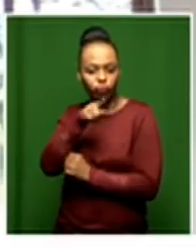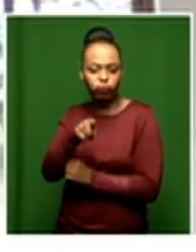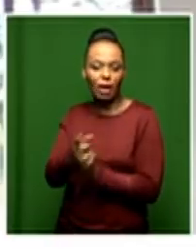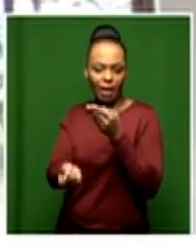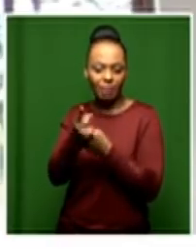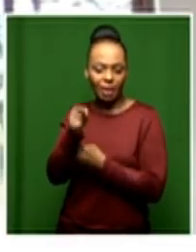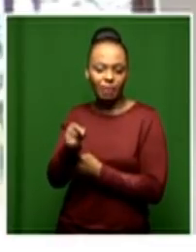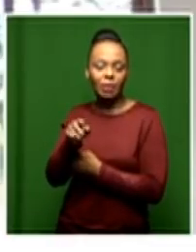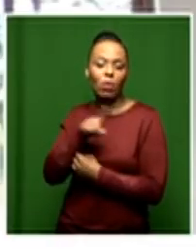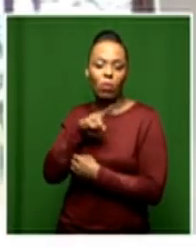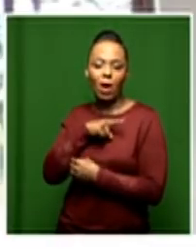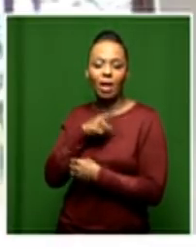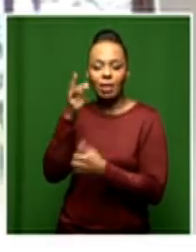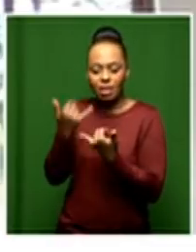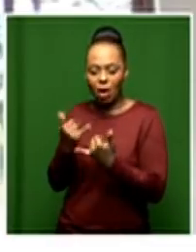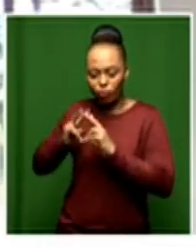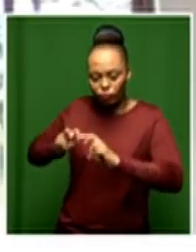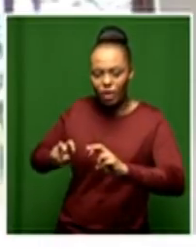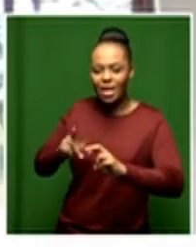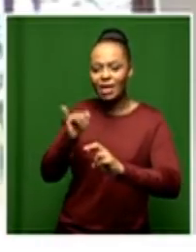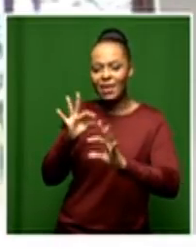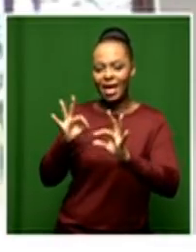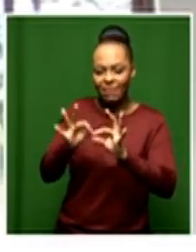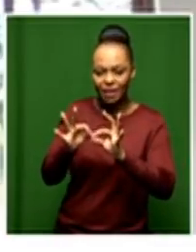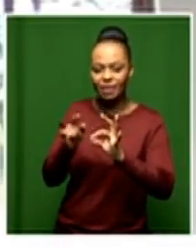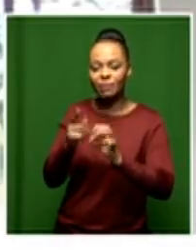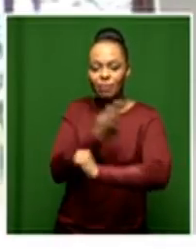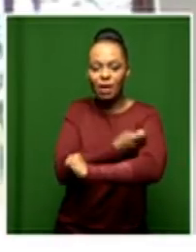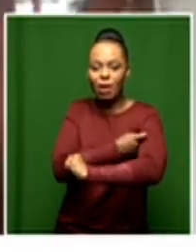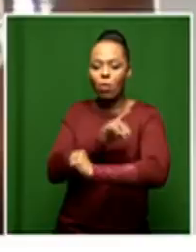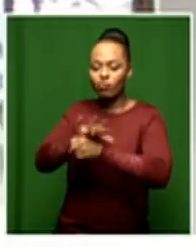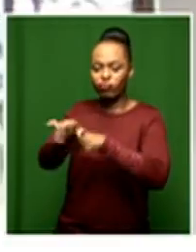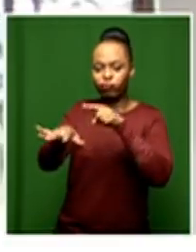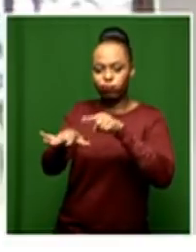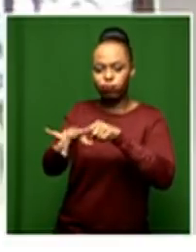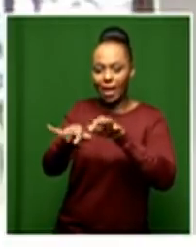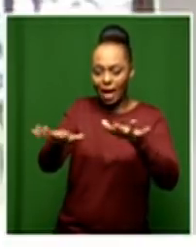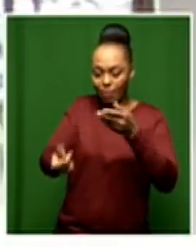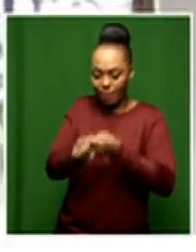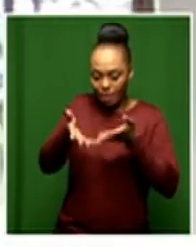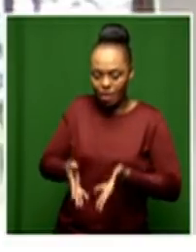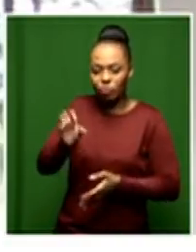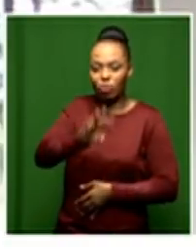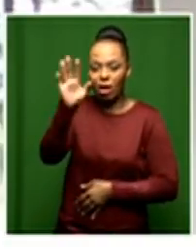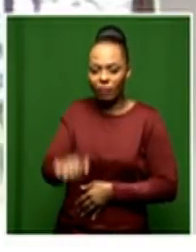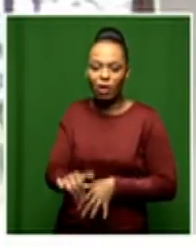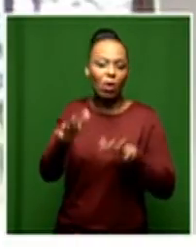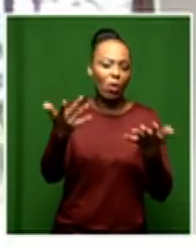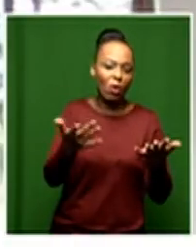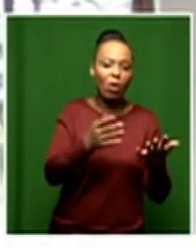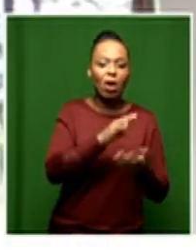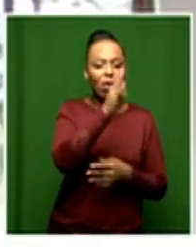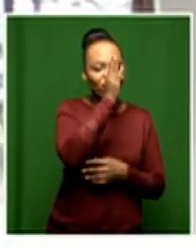on a booster that would make more effective against variants that were found in South Africa or were found in